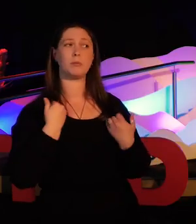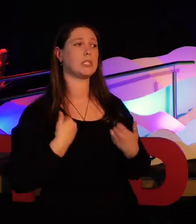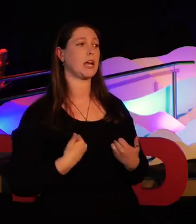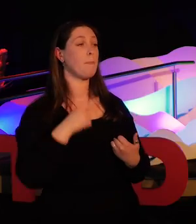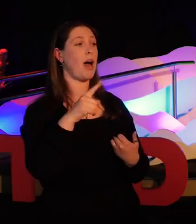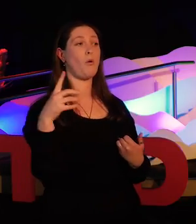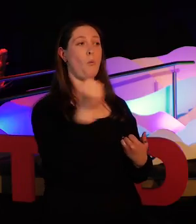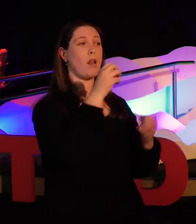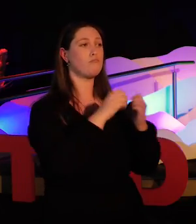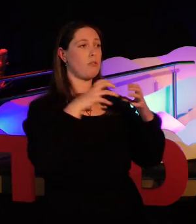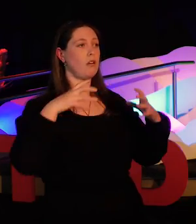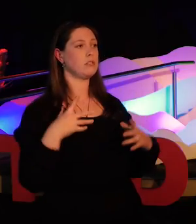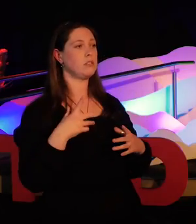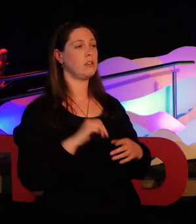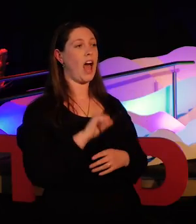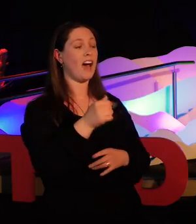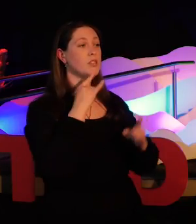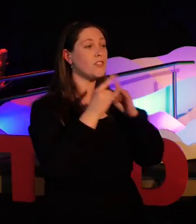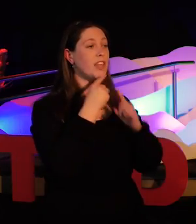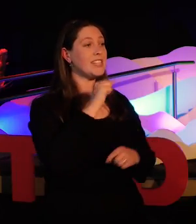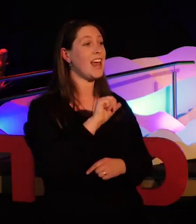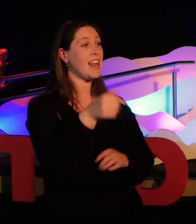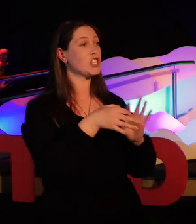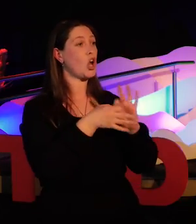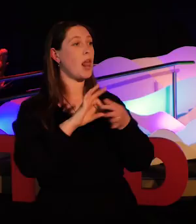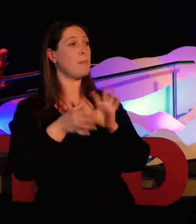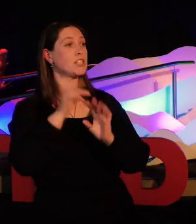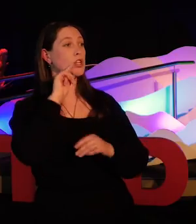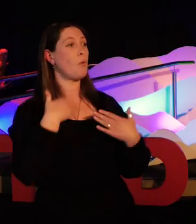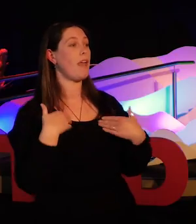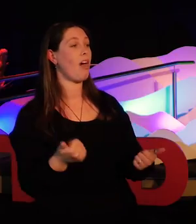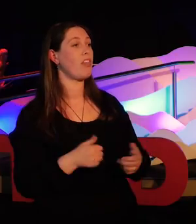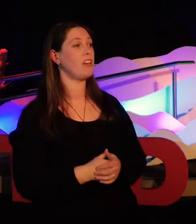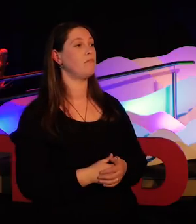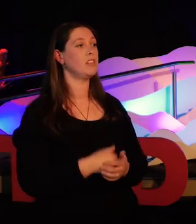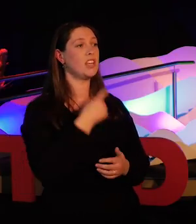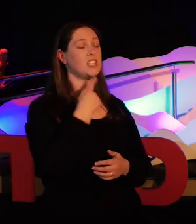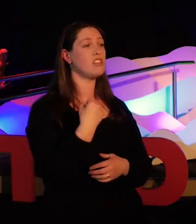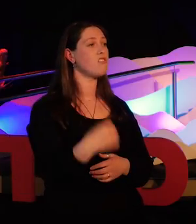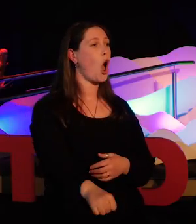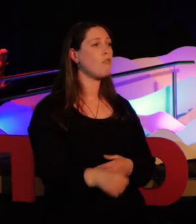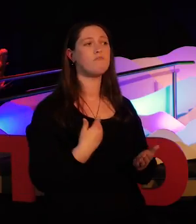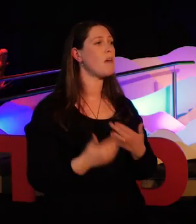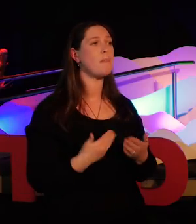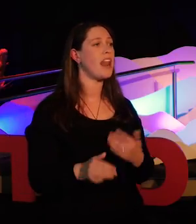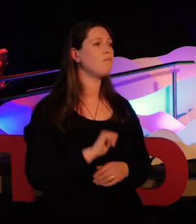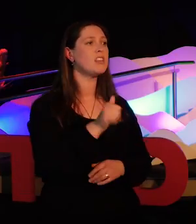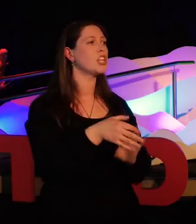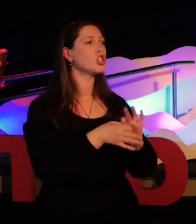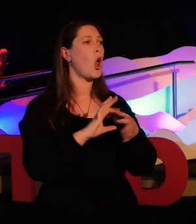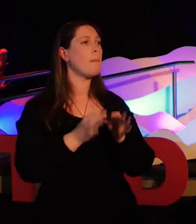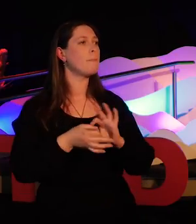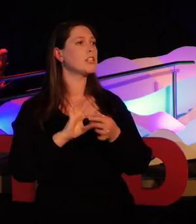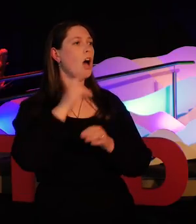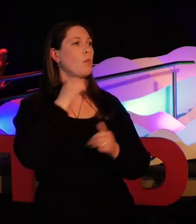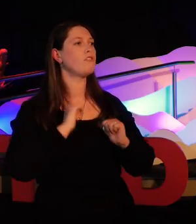And they interviewed him afterwards, and they said, well, I guess next Olympics, you're going to be healthy. And he said, no, that doesn't matter. Next